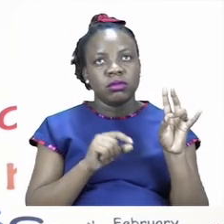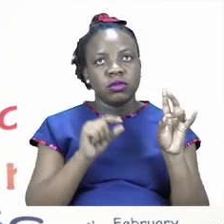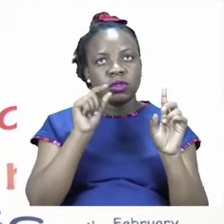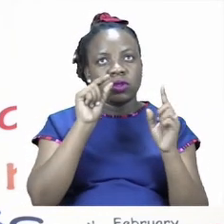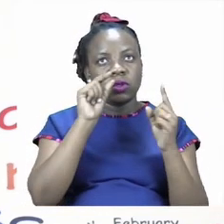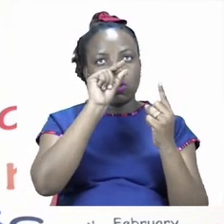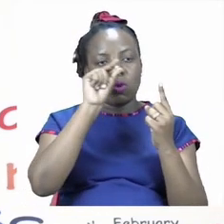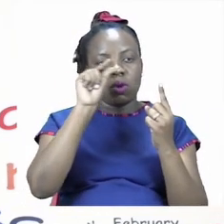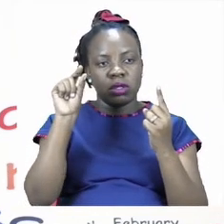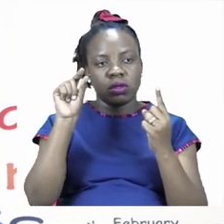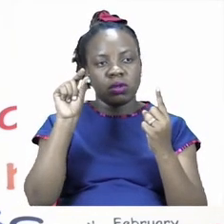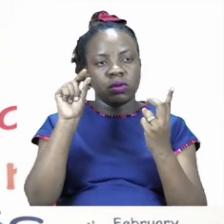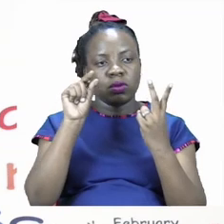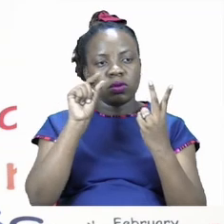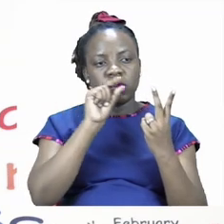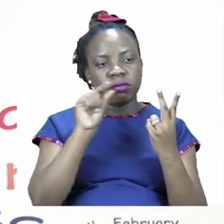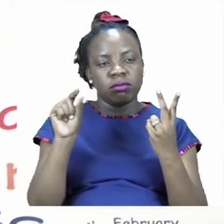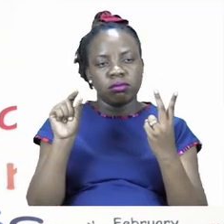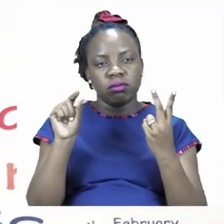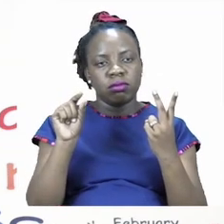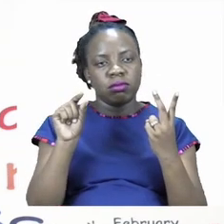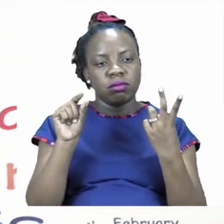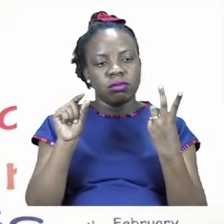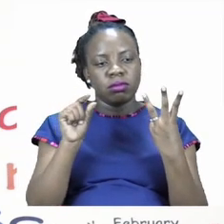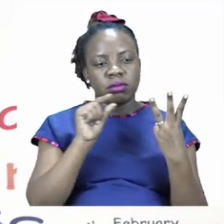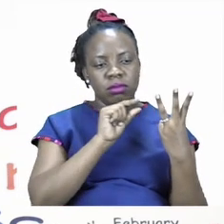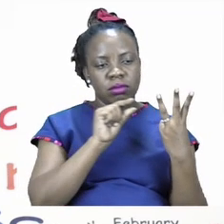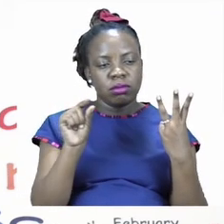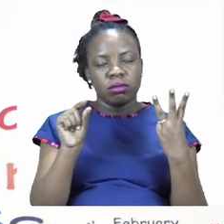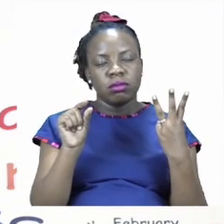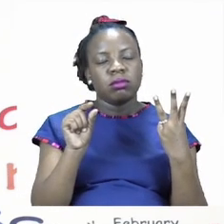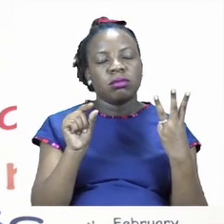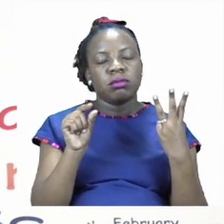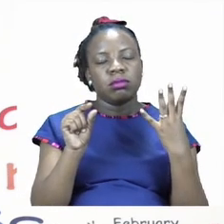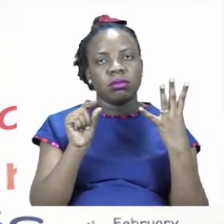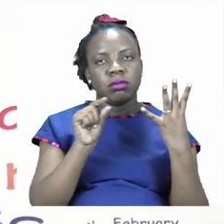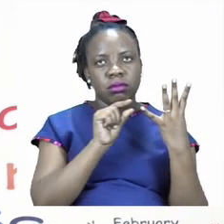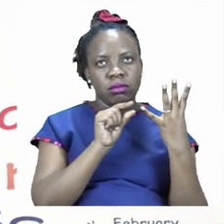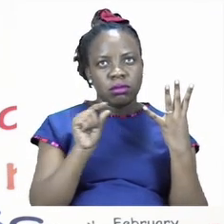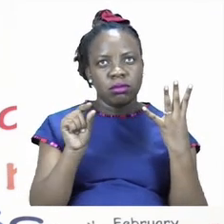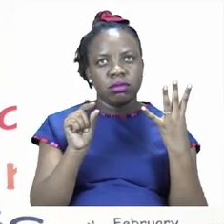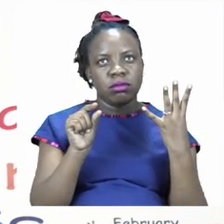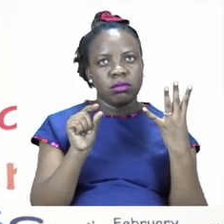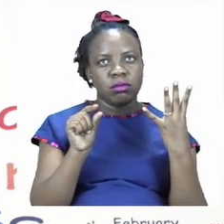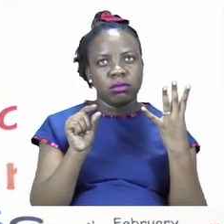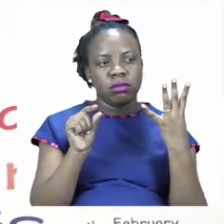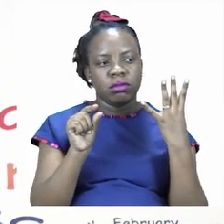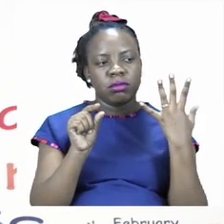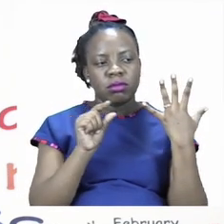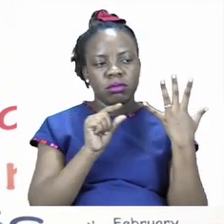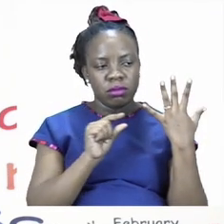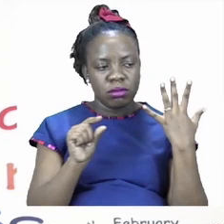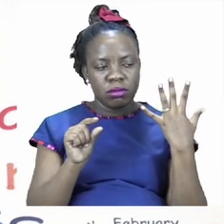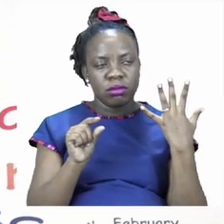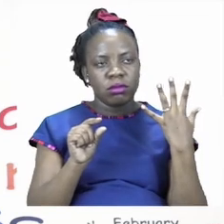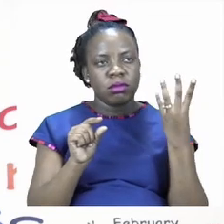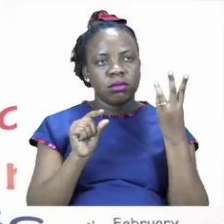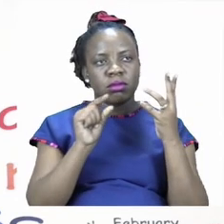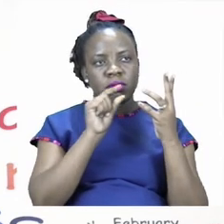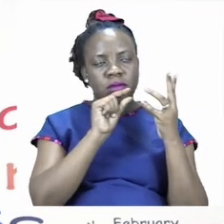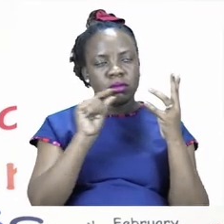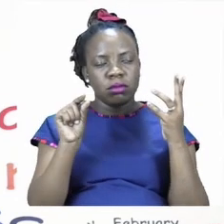1, 2, 3, 4, 5,